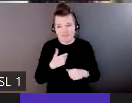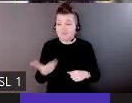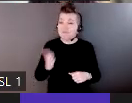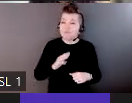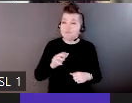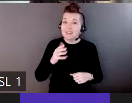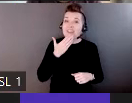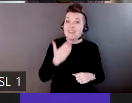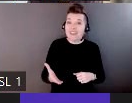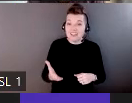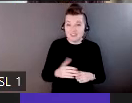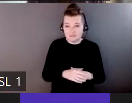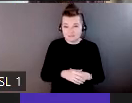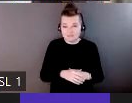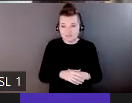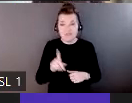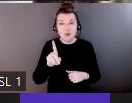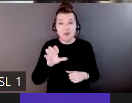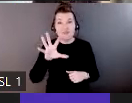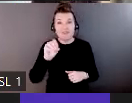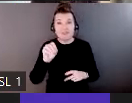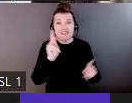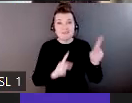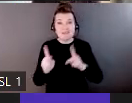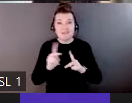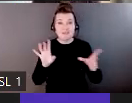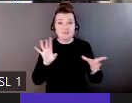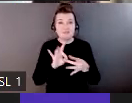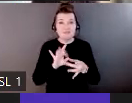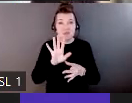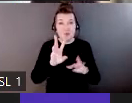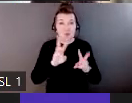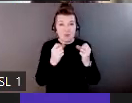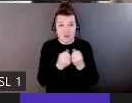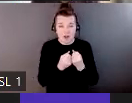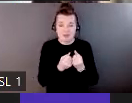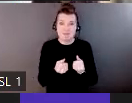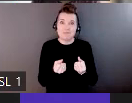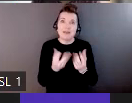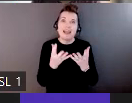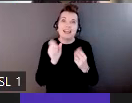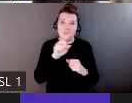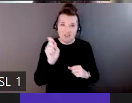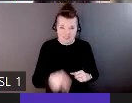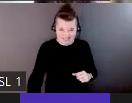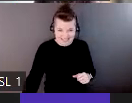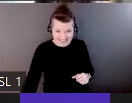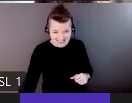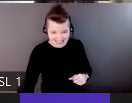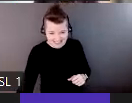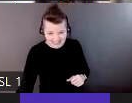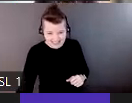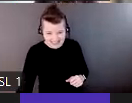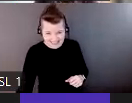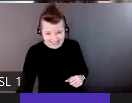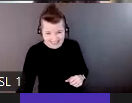close to about 150 people in the room with us right now. So we've got a lot of questions. There was a lot of activity in the chat